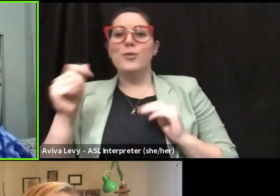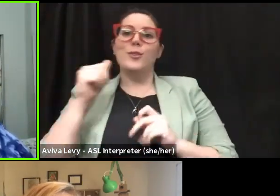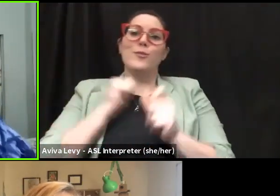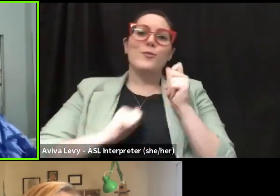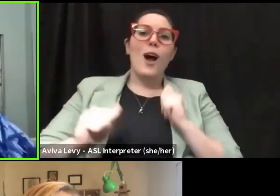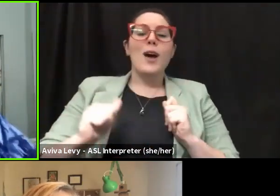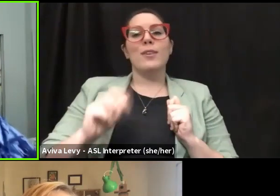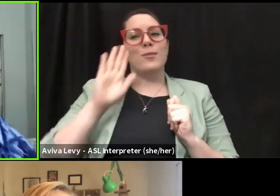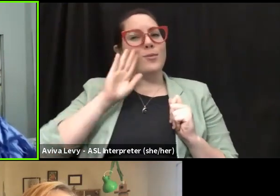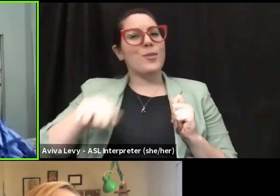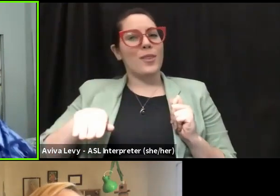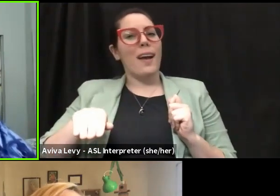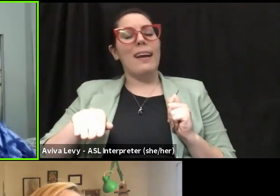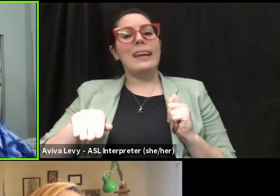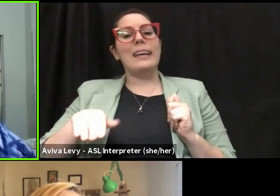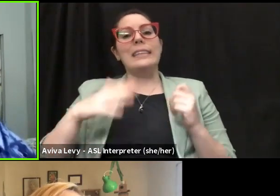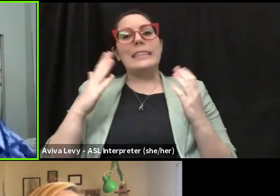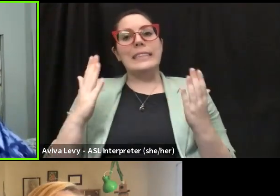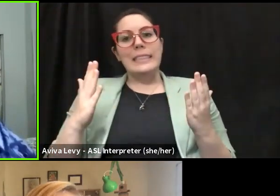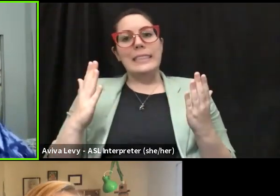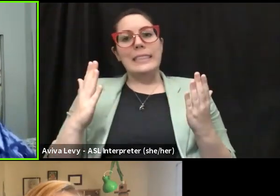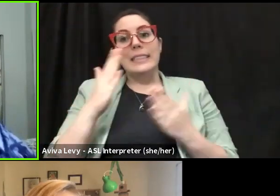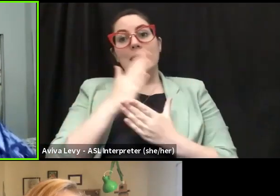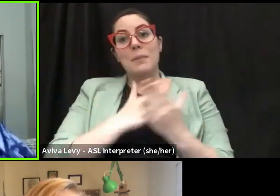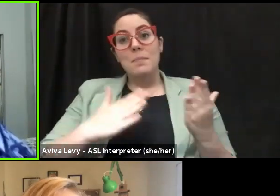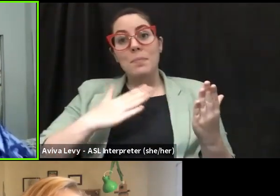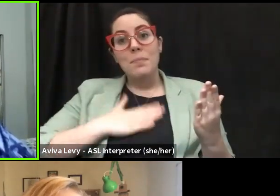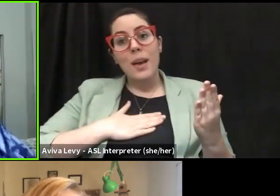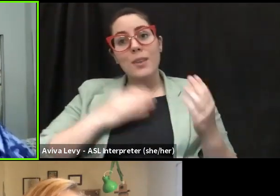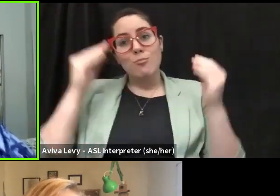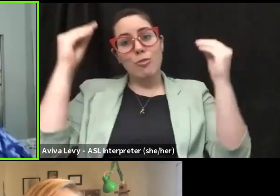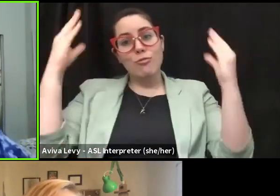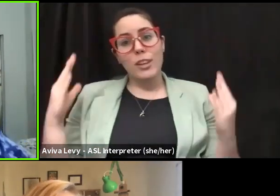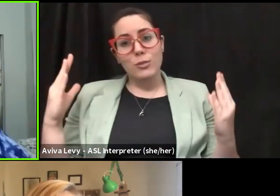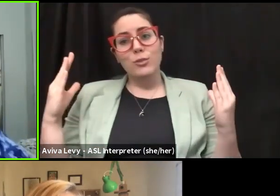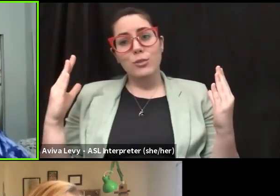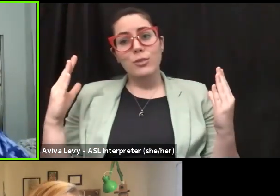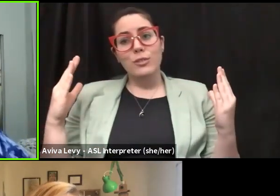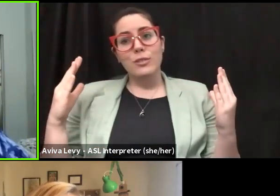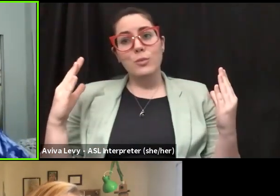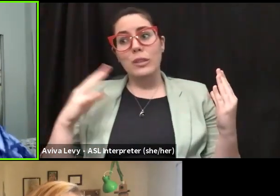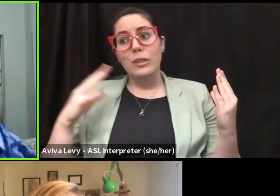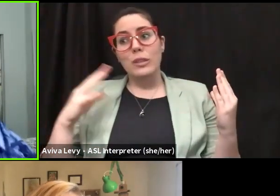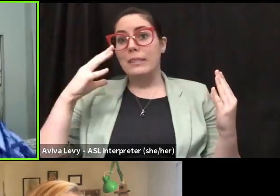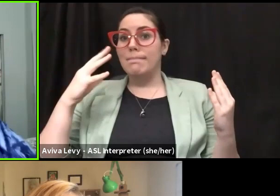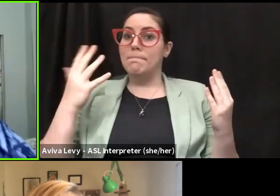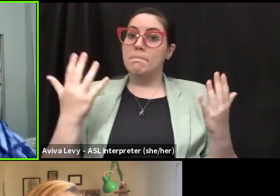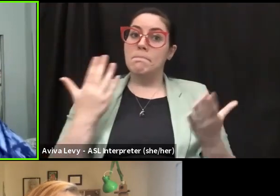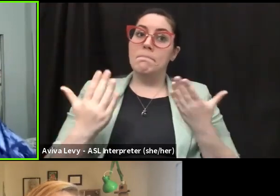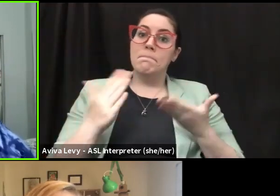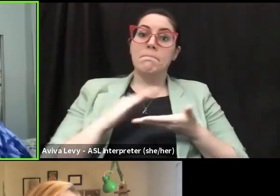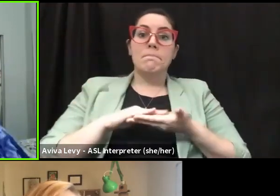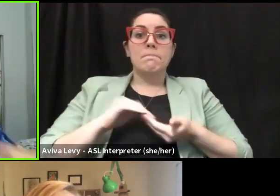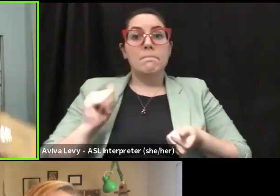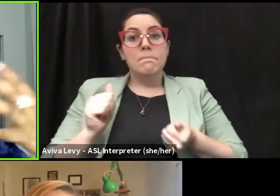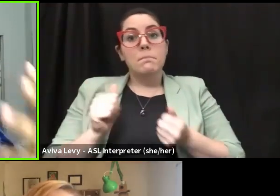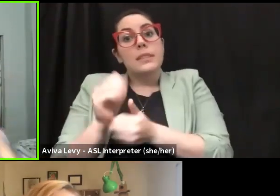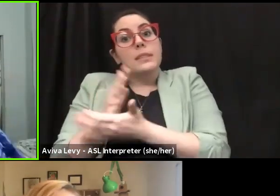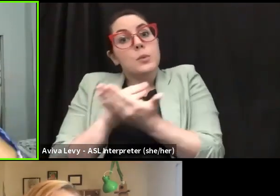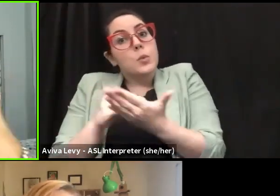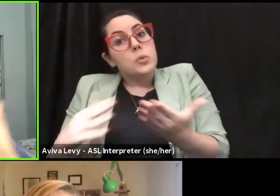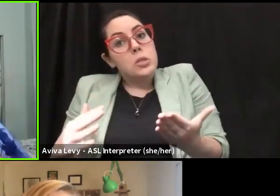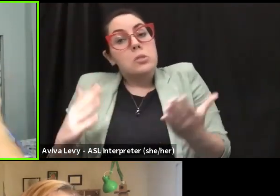that, you know, some of my professors were sleeping with the students, and, you know, that was